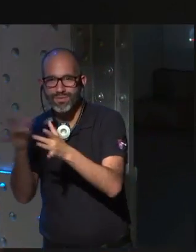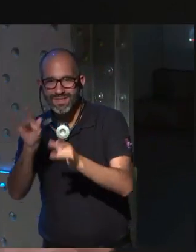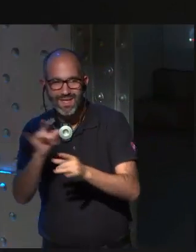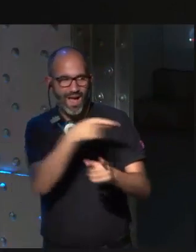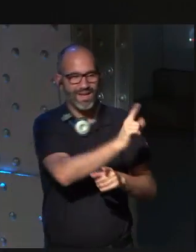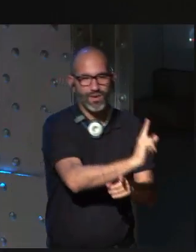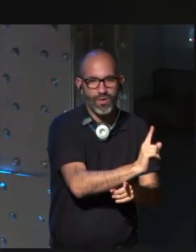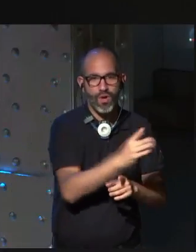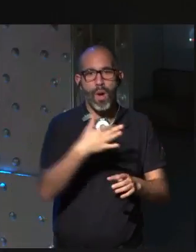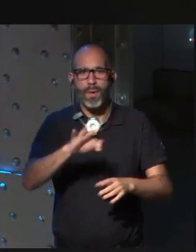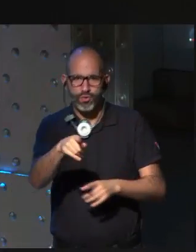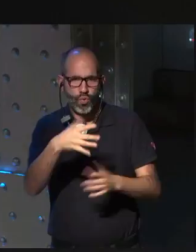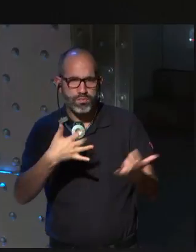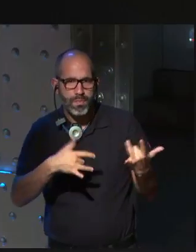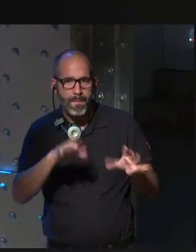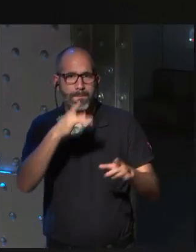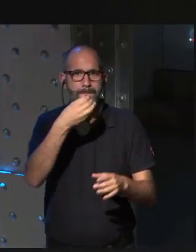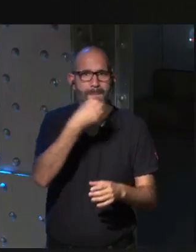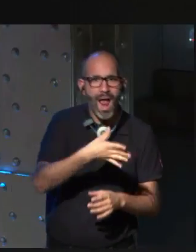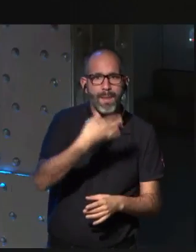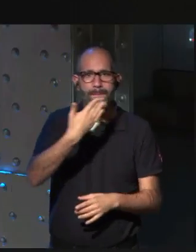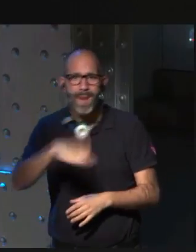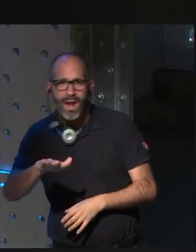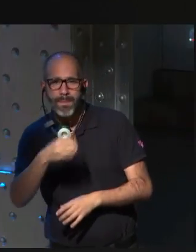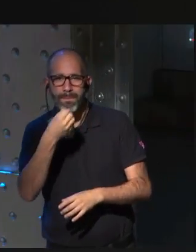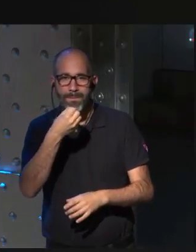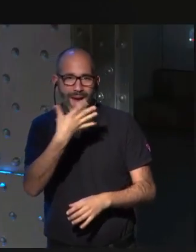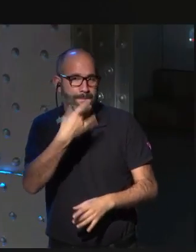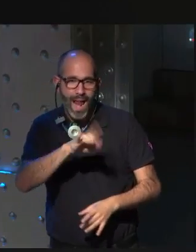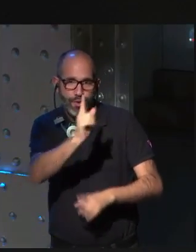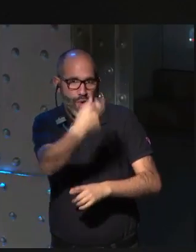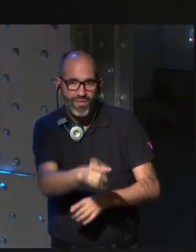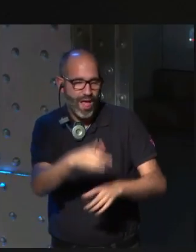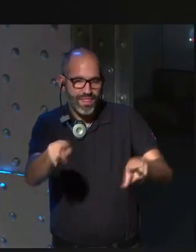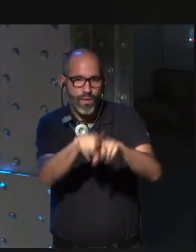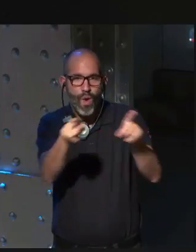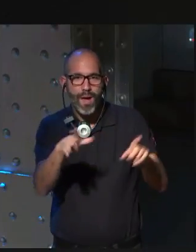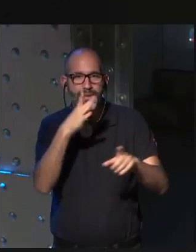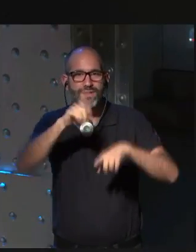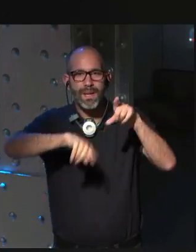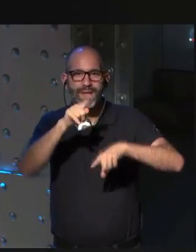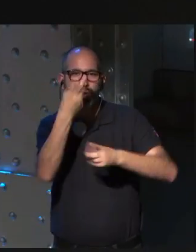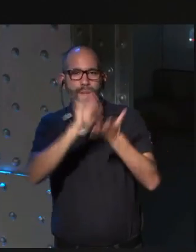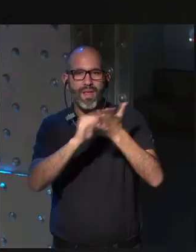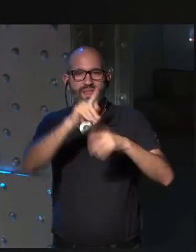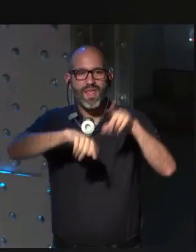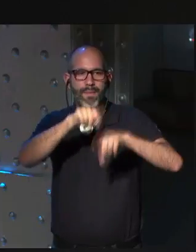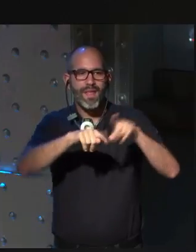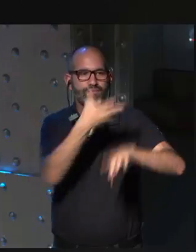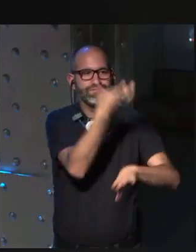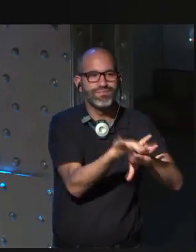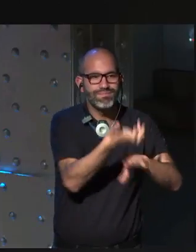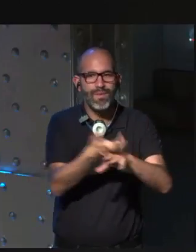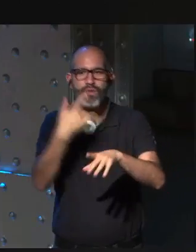You do not have to be a lousy player, but you need to know about the voice of the instrument, the way it sounds. And